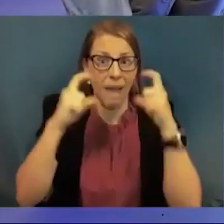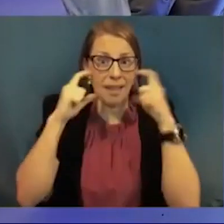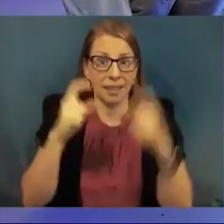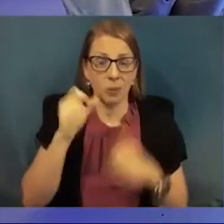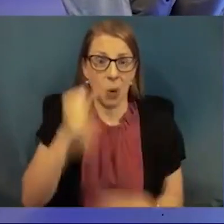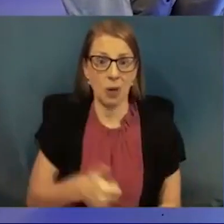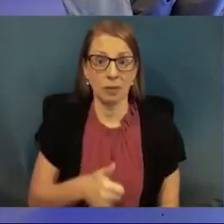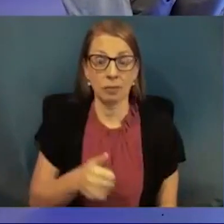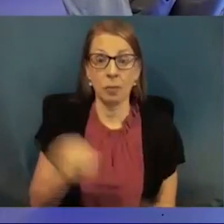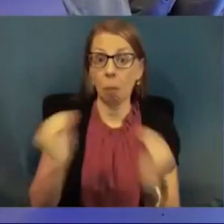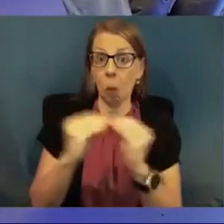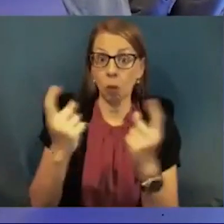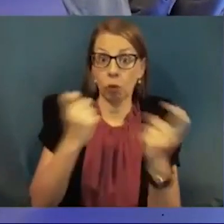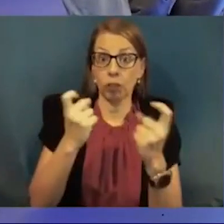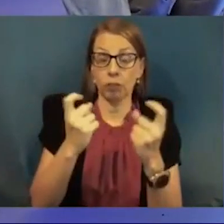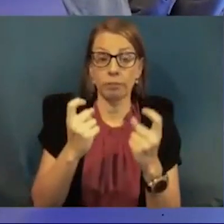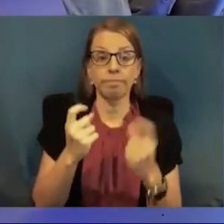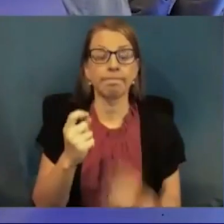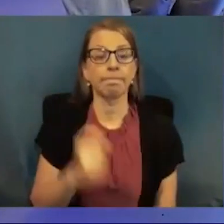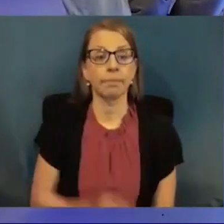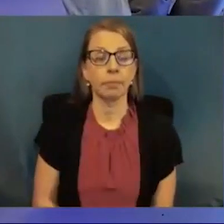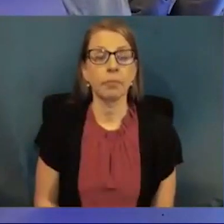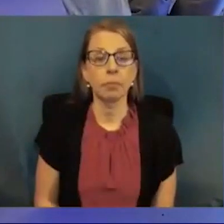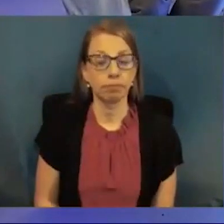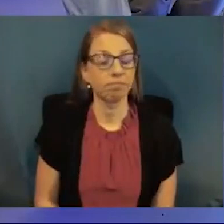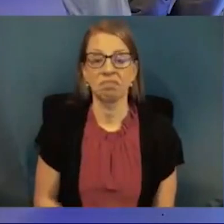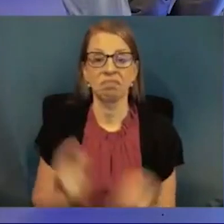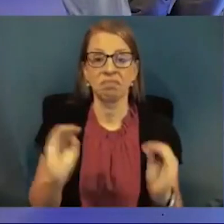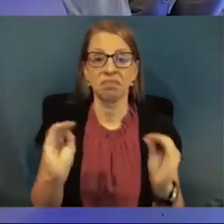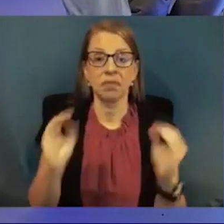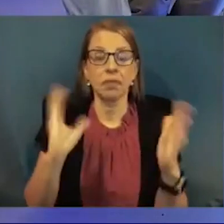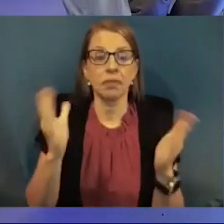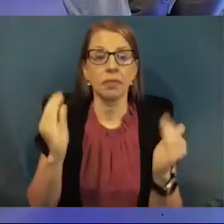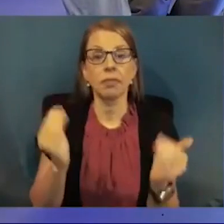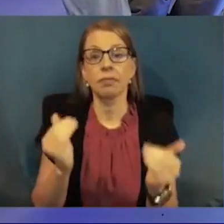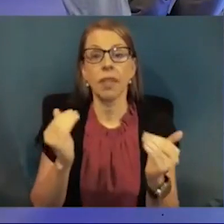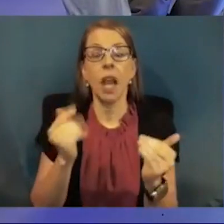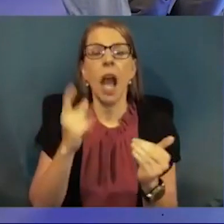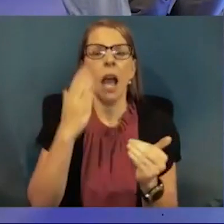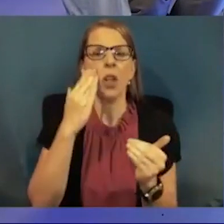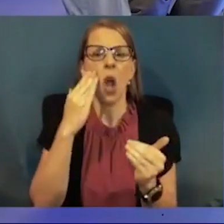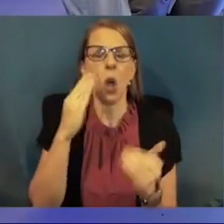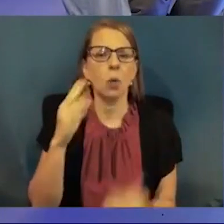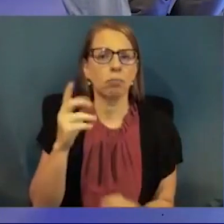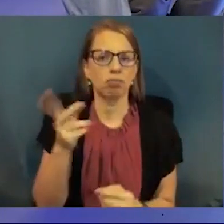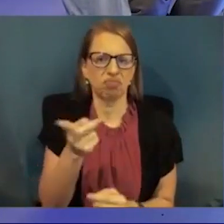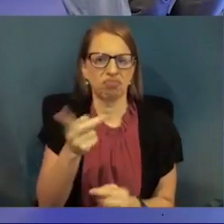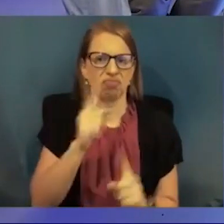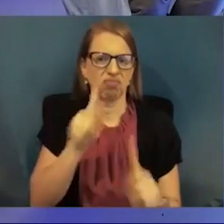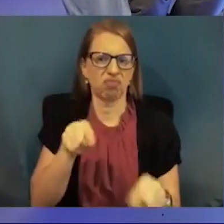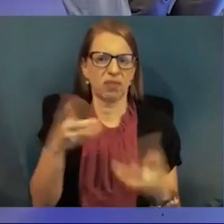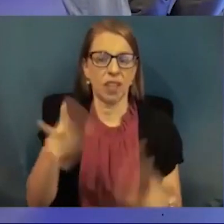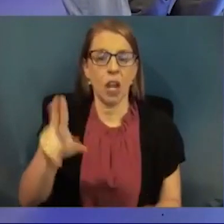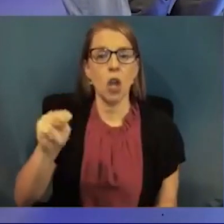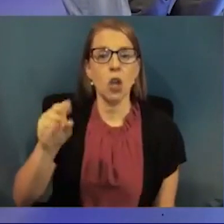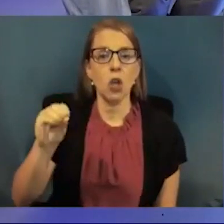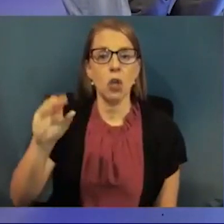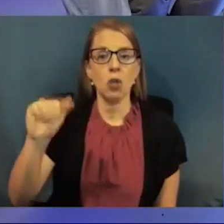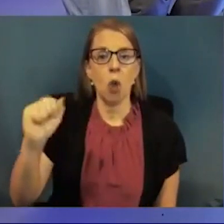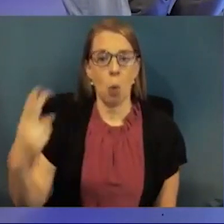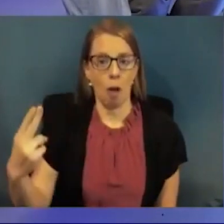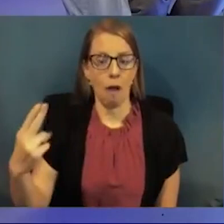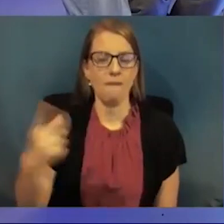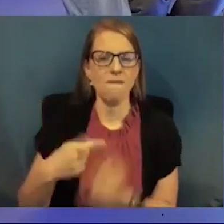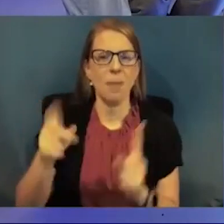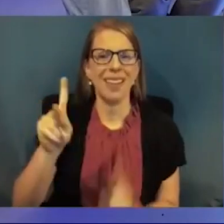Okay, so Noah, Dr. Stites and Hawkinson, you guys have both answered this, but Noah from the Kansas Reflector had a question, if you could just answer